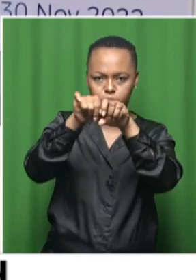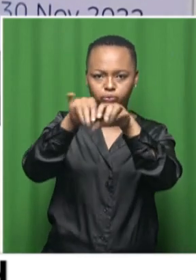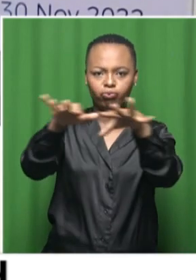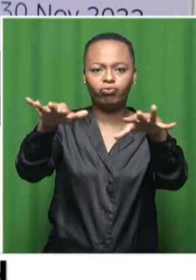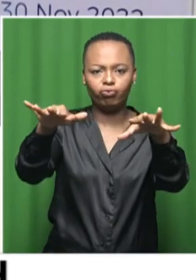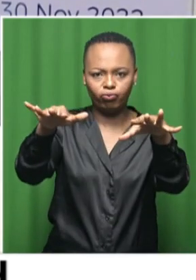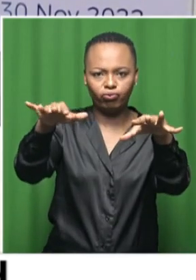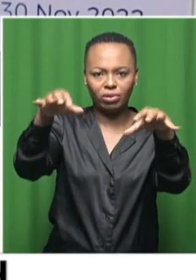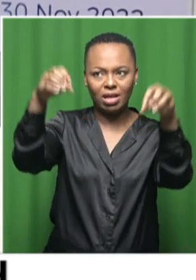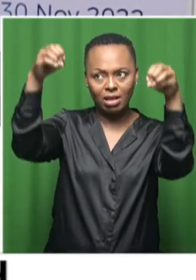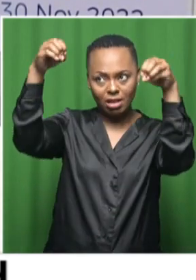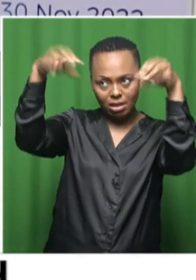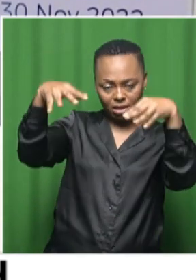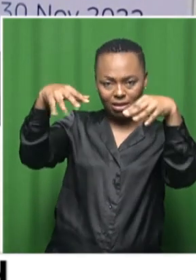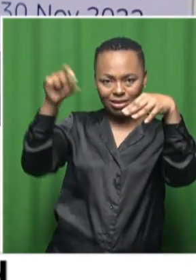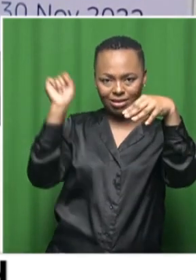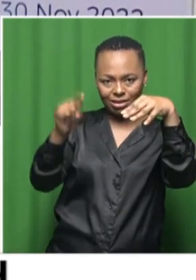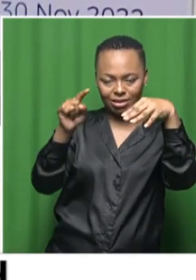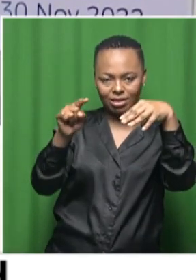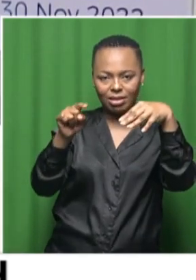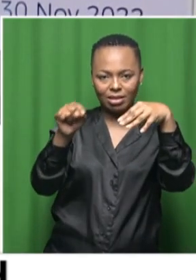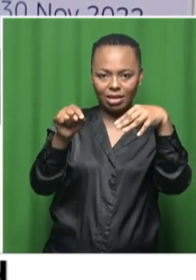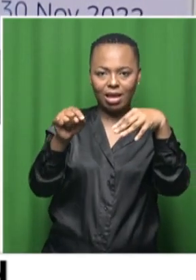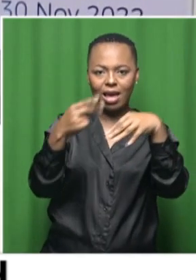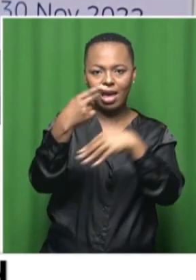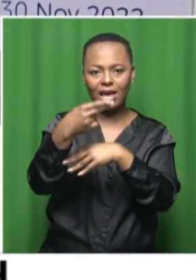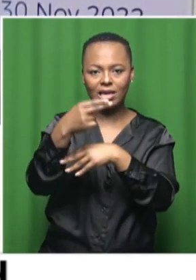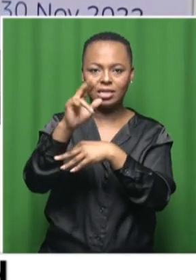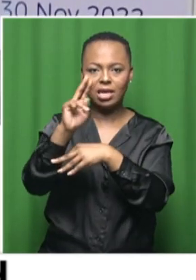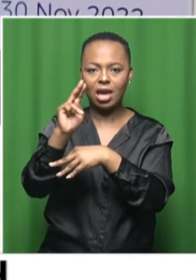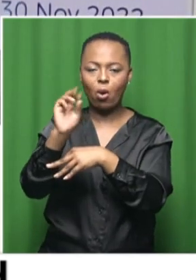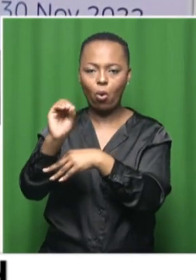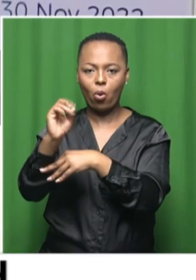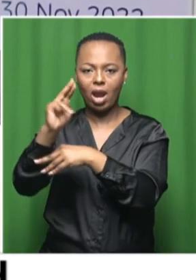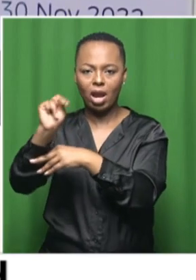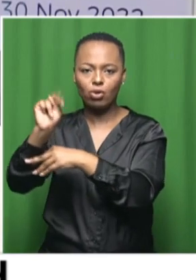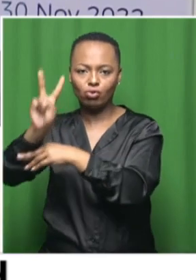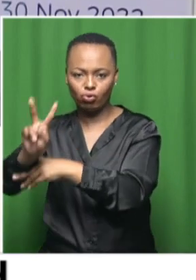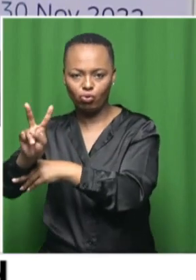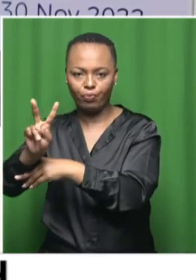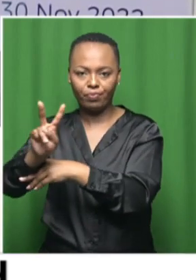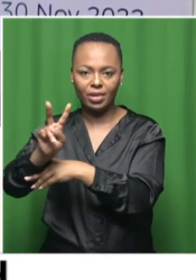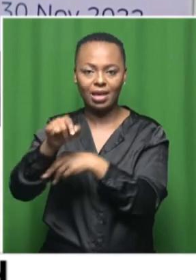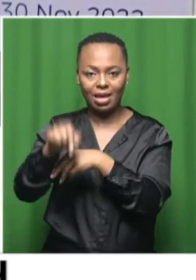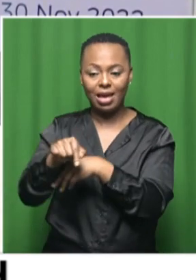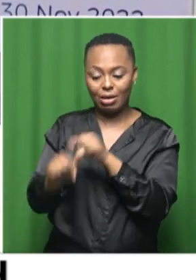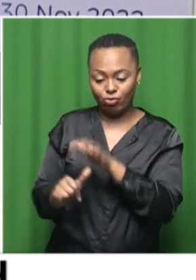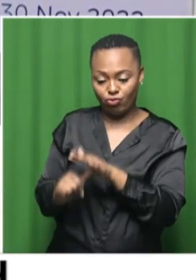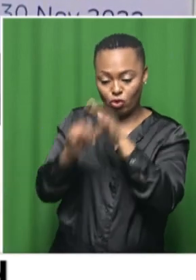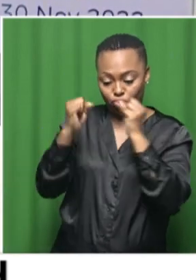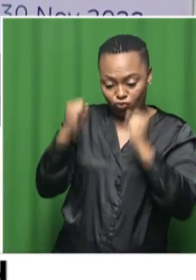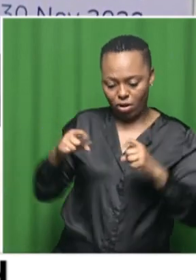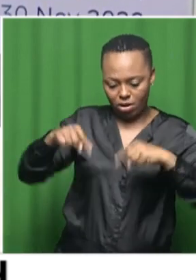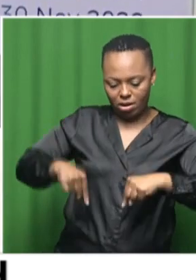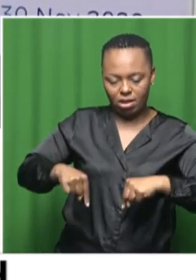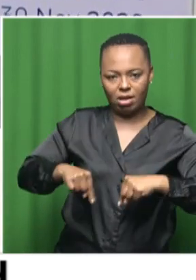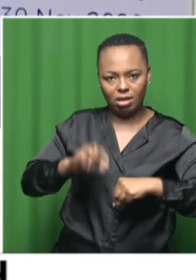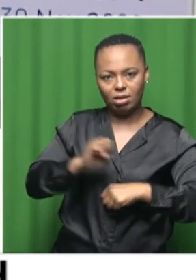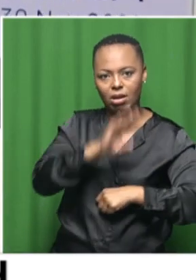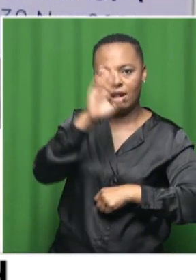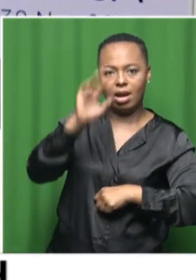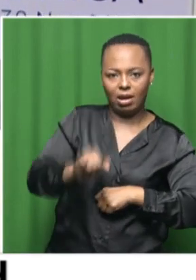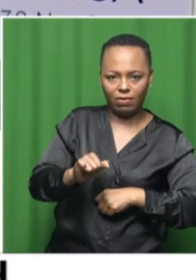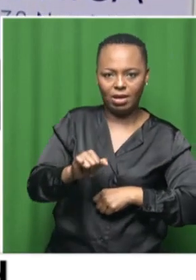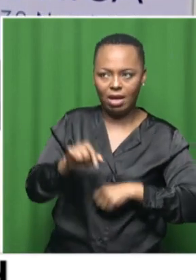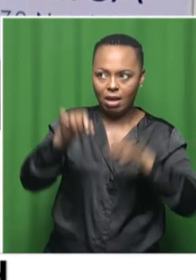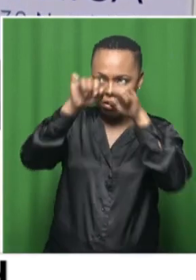be the front runner in the green hydrogen production in the world. Of course, the technology is for the production,